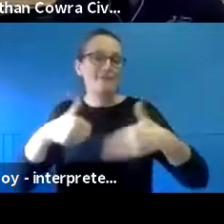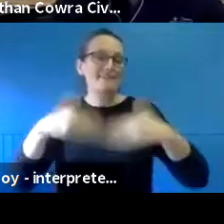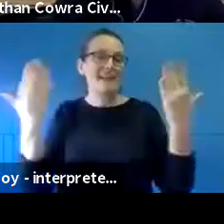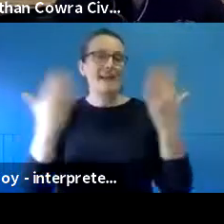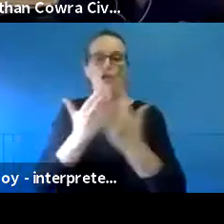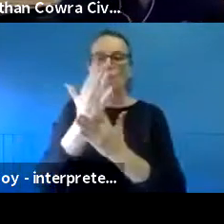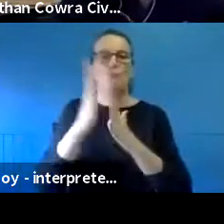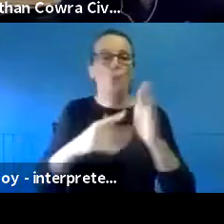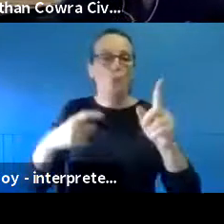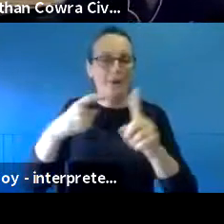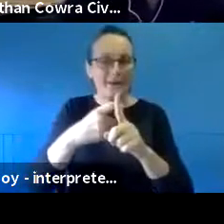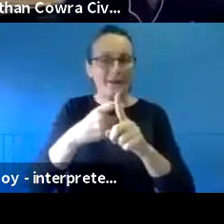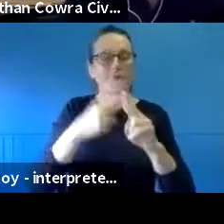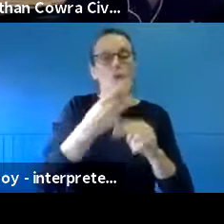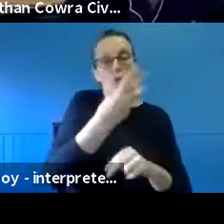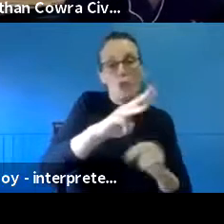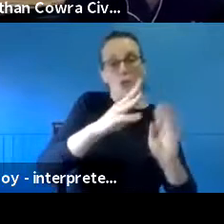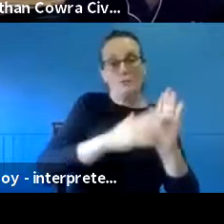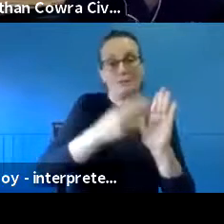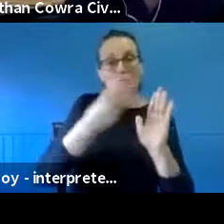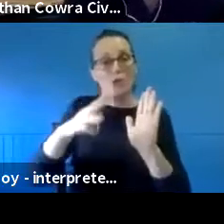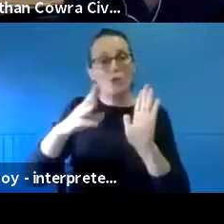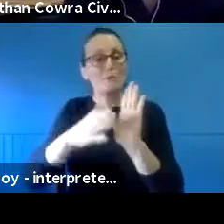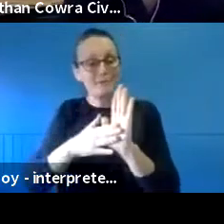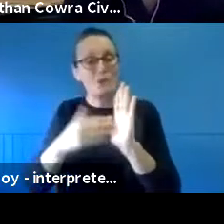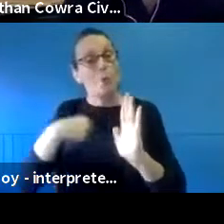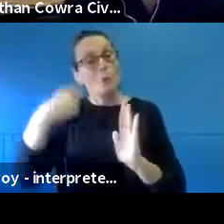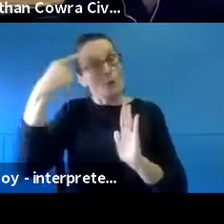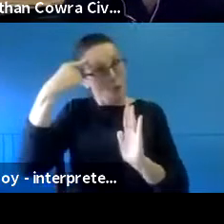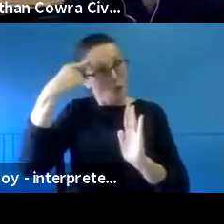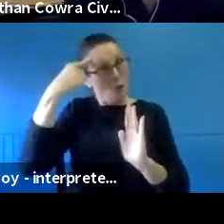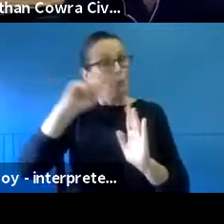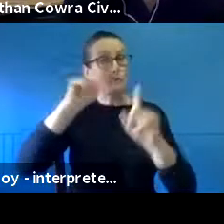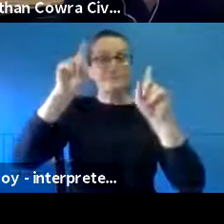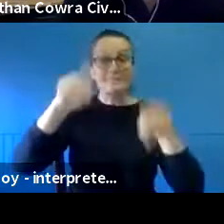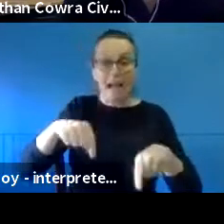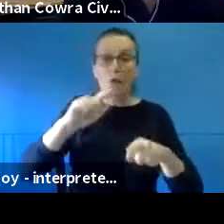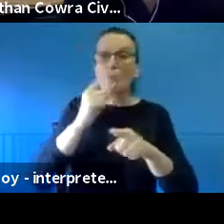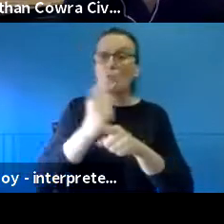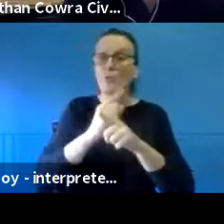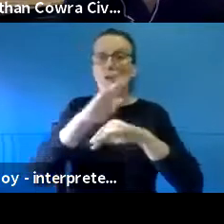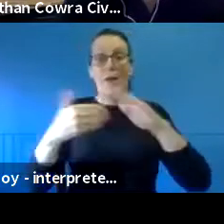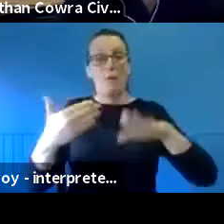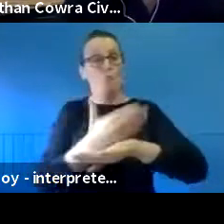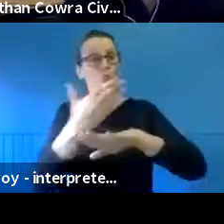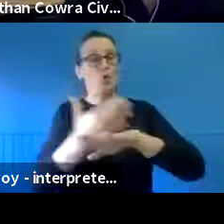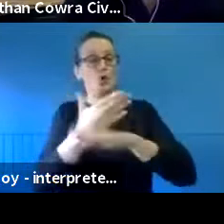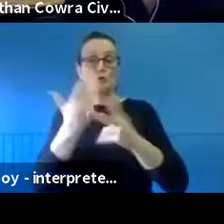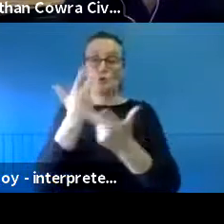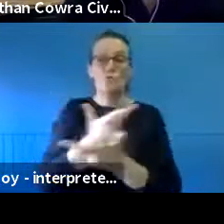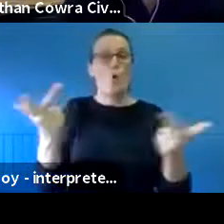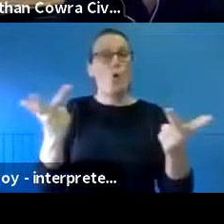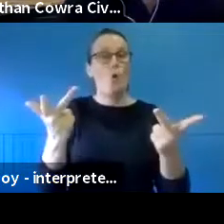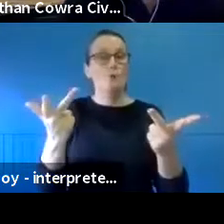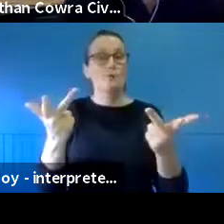sessions. Originally started with the idea of being able to present work, but actually fast